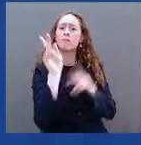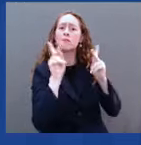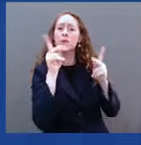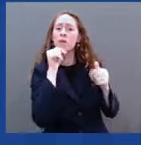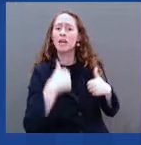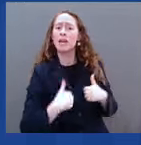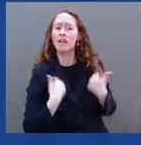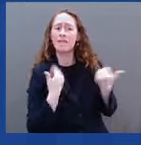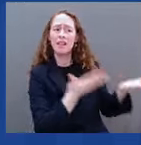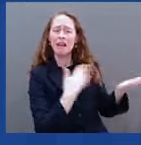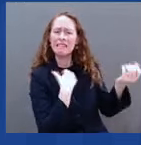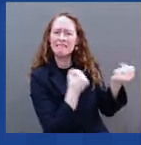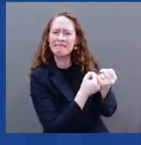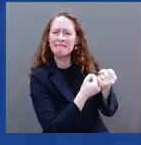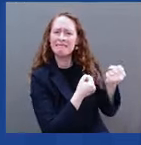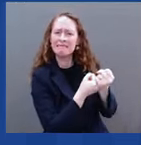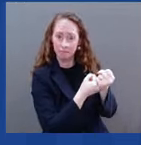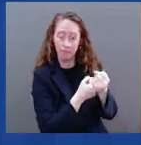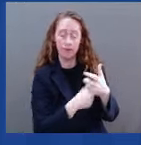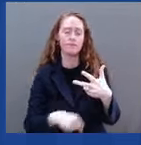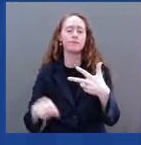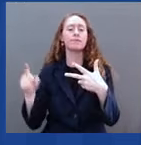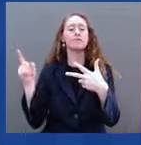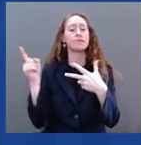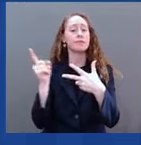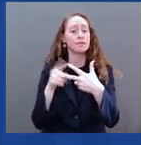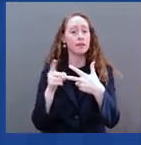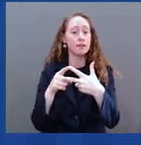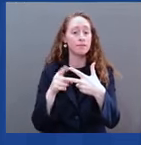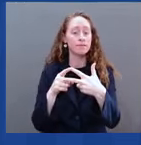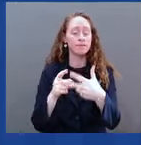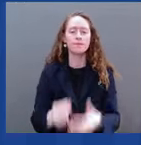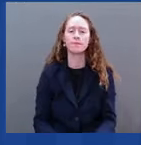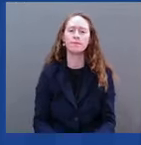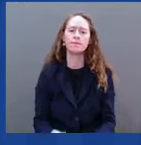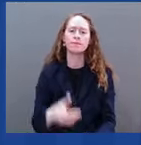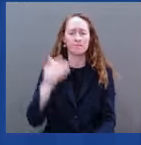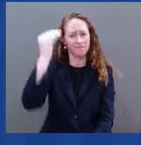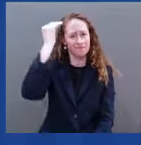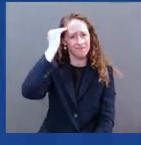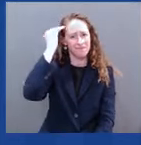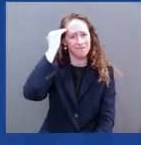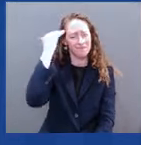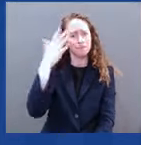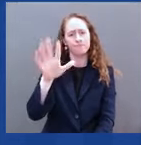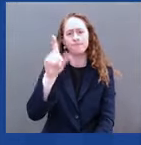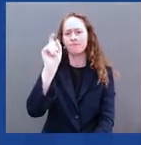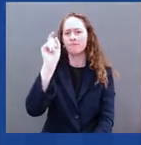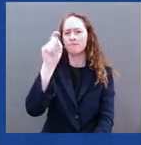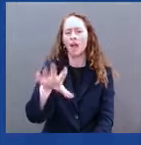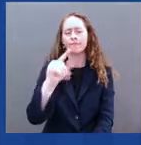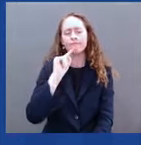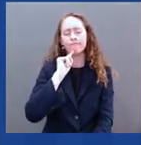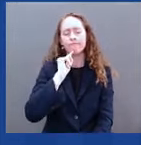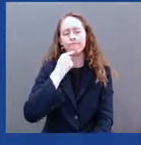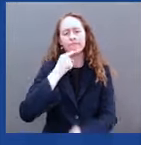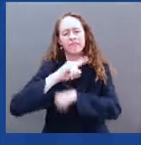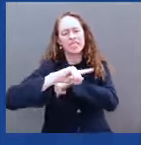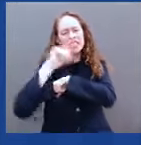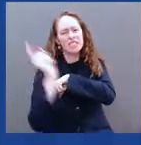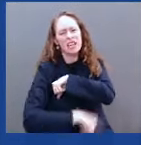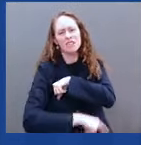the most significant sanctions, economic sanction regime ever, in order to cripple Putin's economy and punish him for his